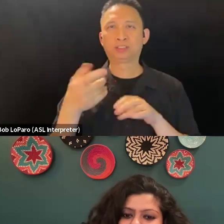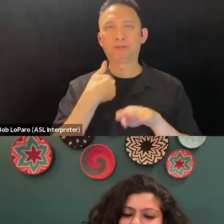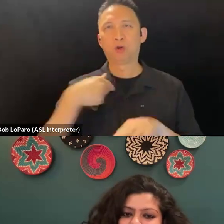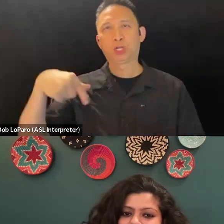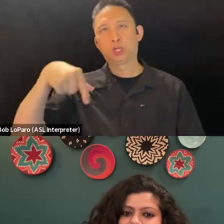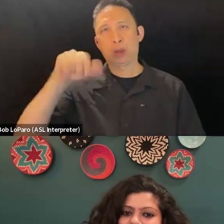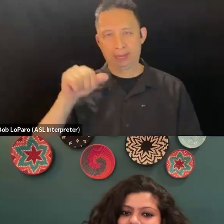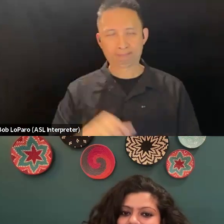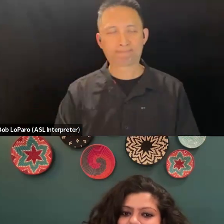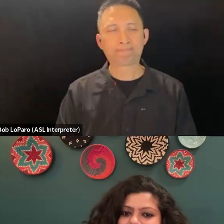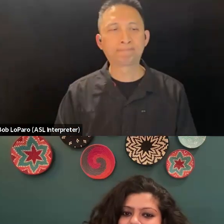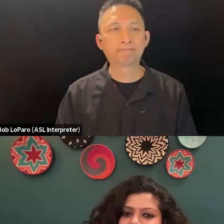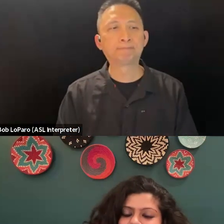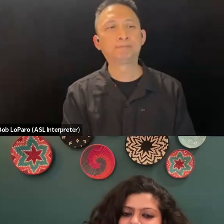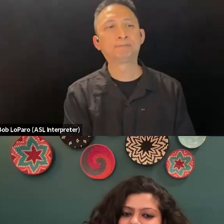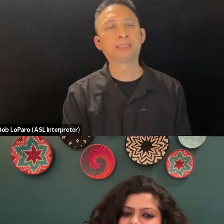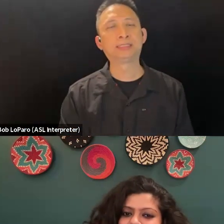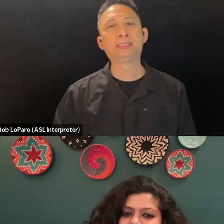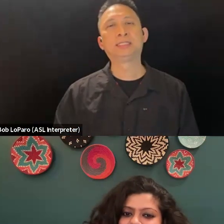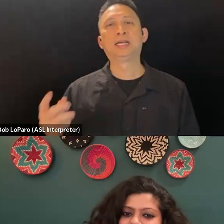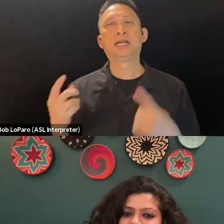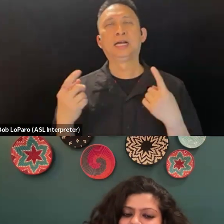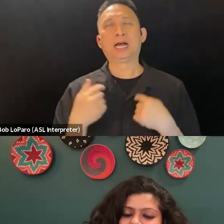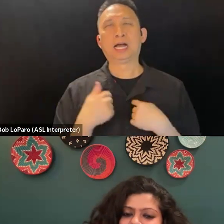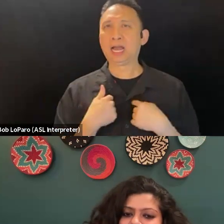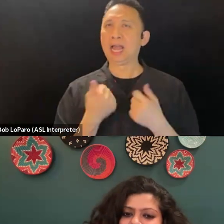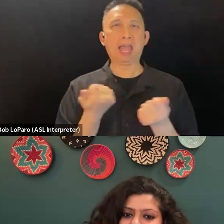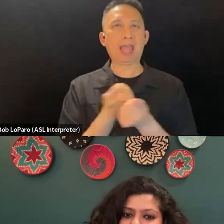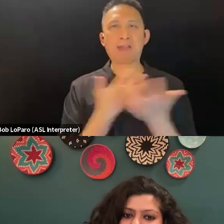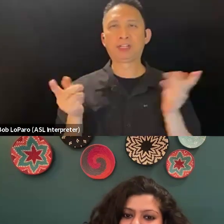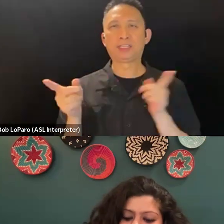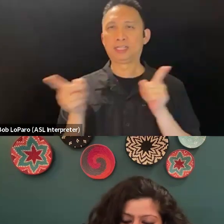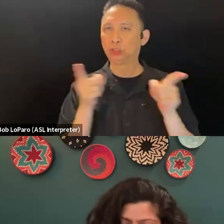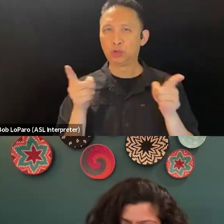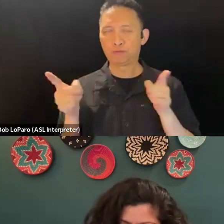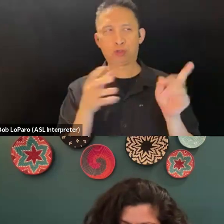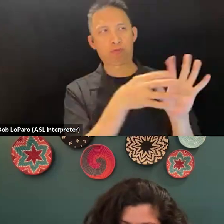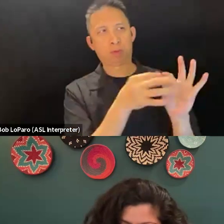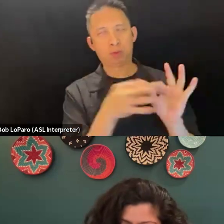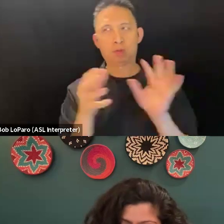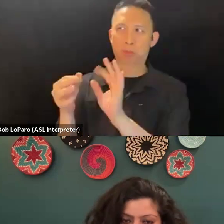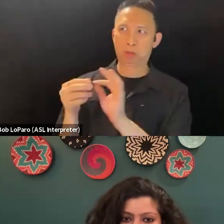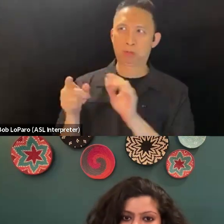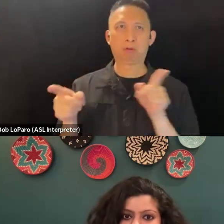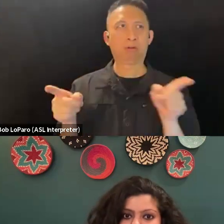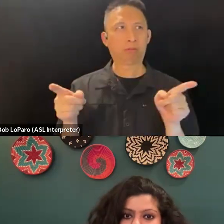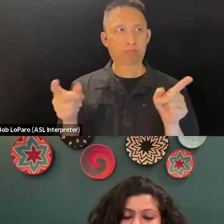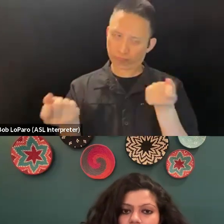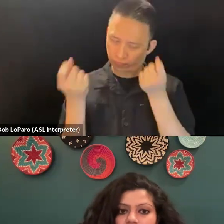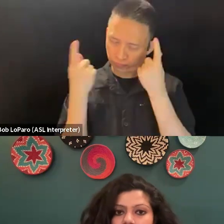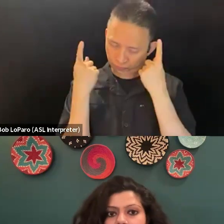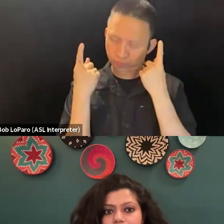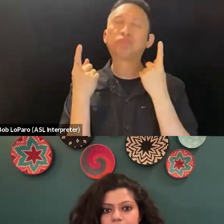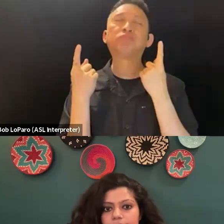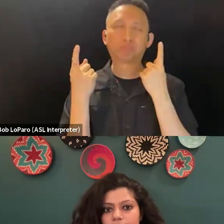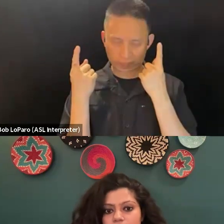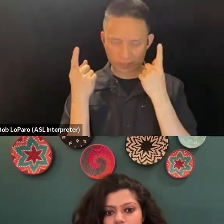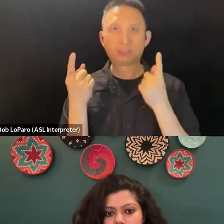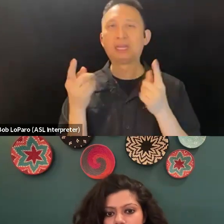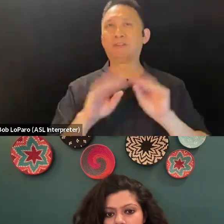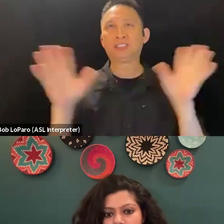happen, irrespective of whether this grant comes on board or not, it's difficult to kind of say, yes, I think